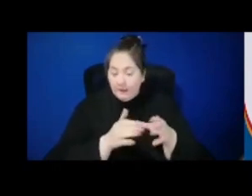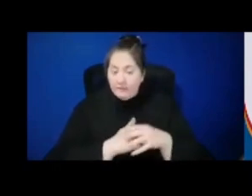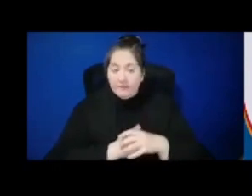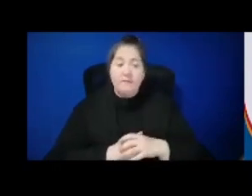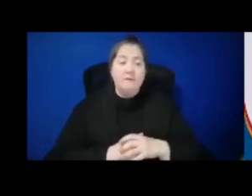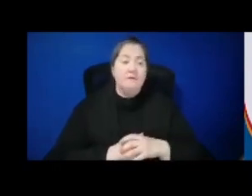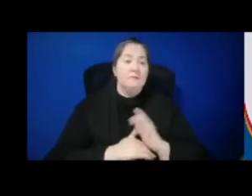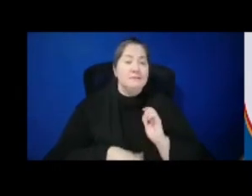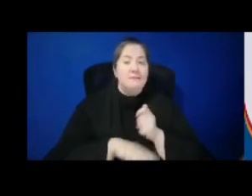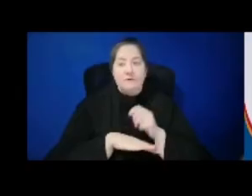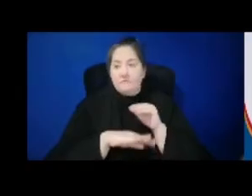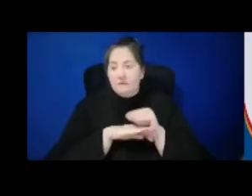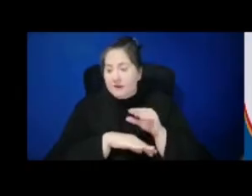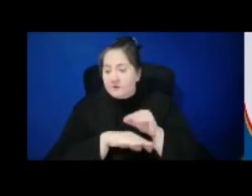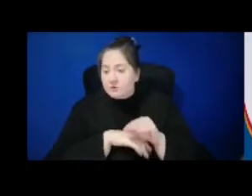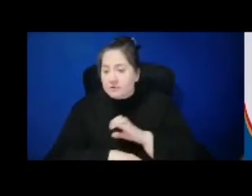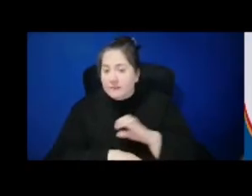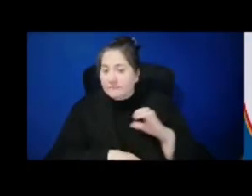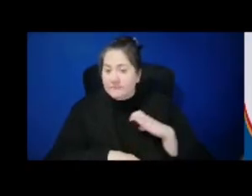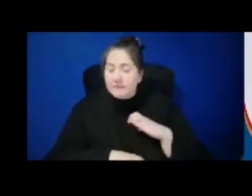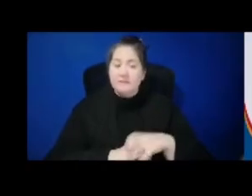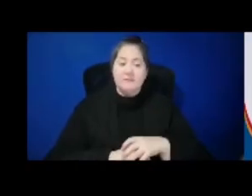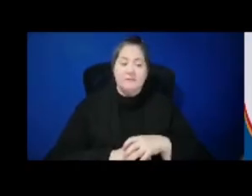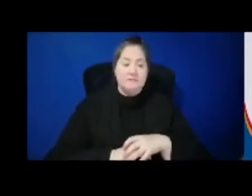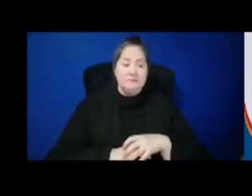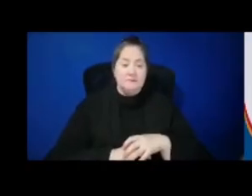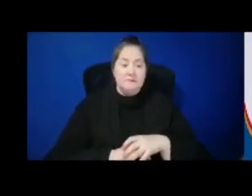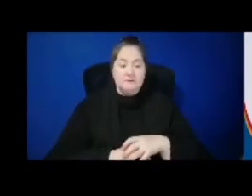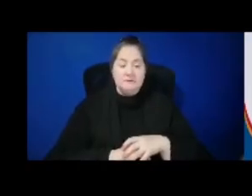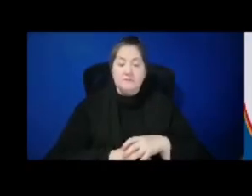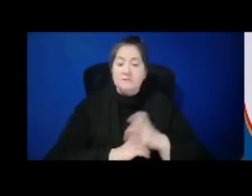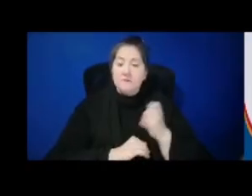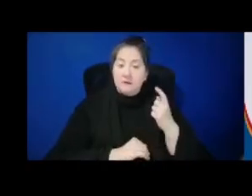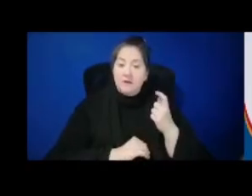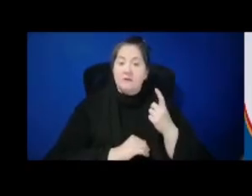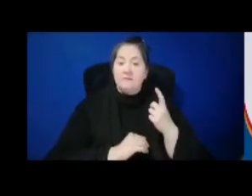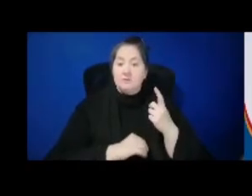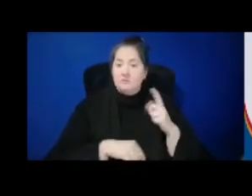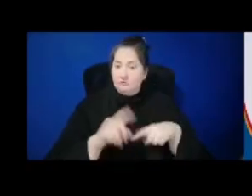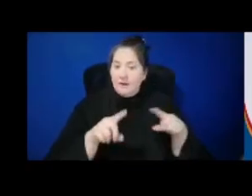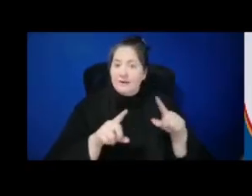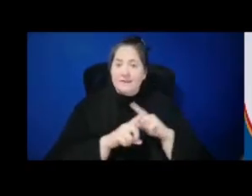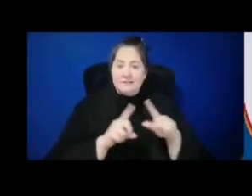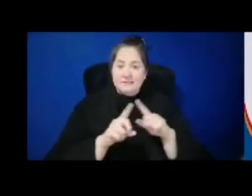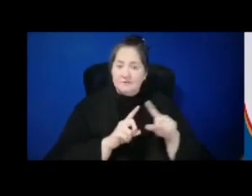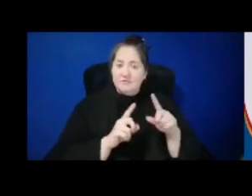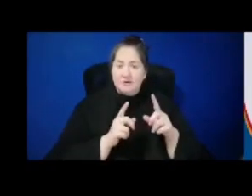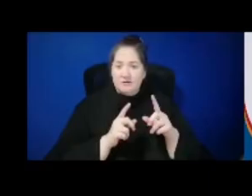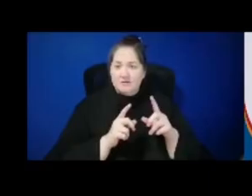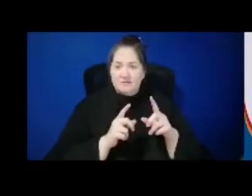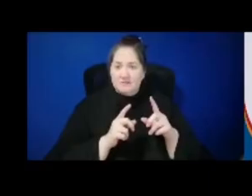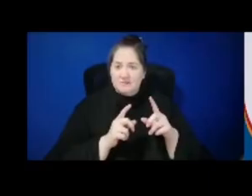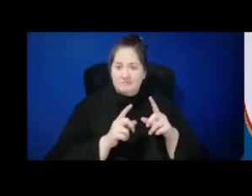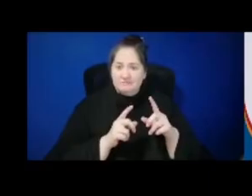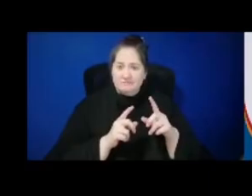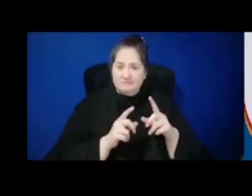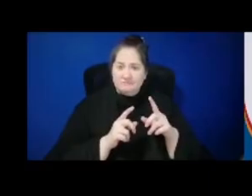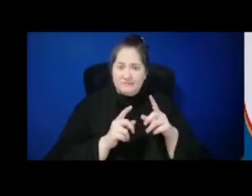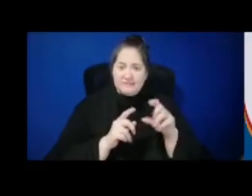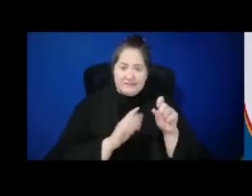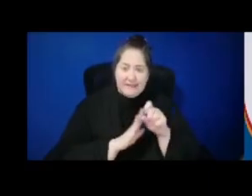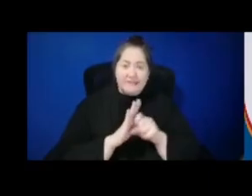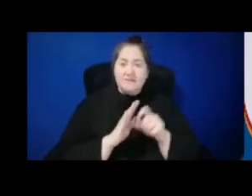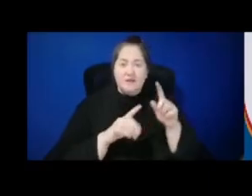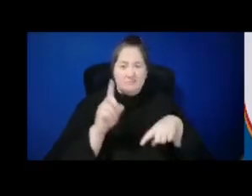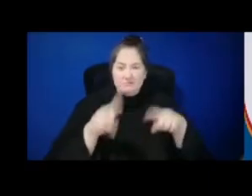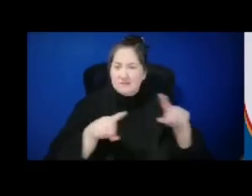include setting up advisory committees. States, I think it's very important to note, are at a variety of places in this work, but really all are seeking